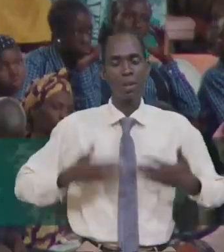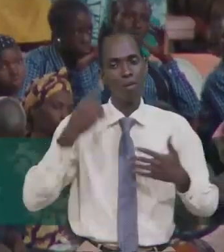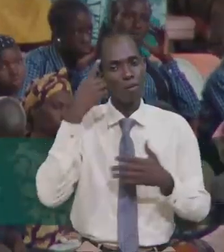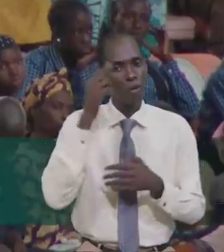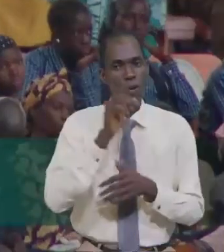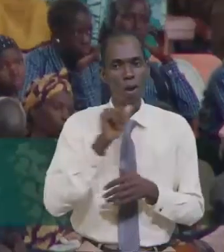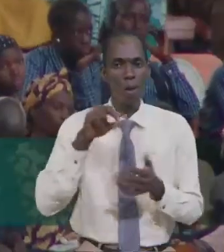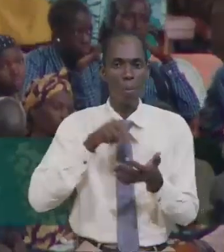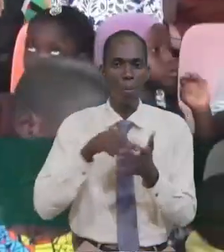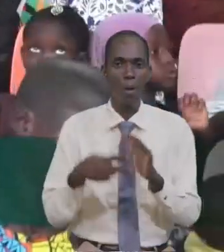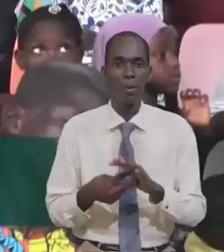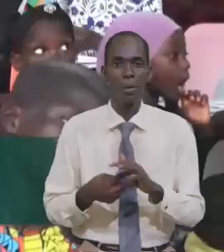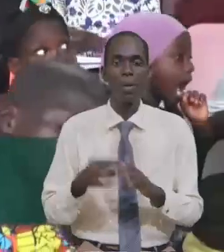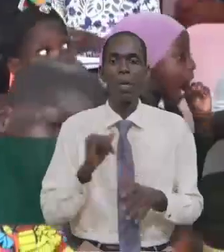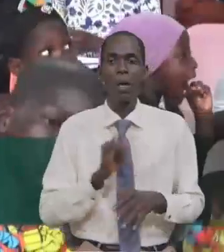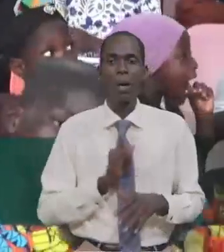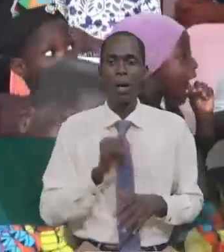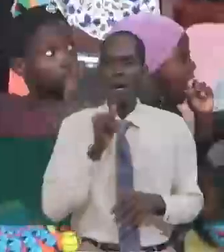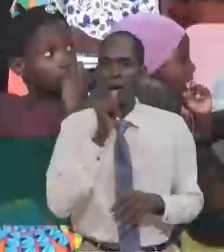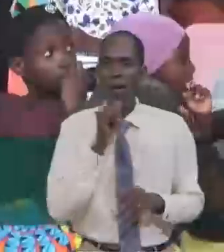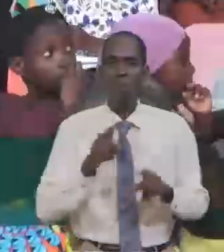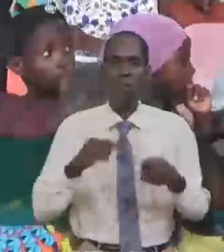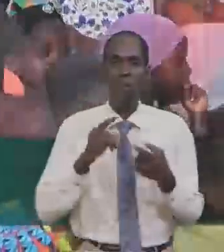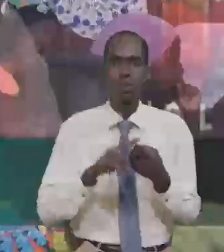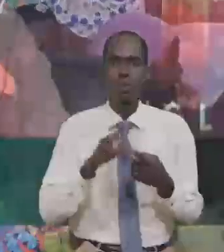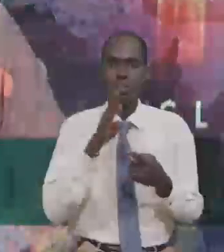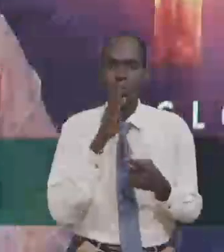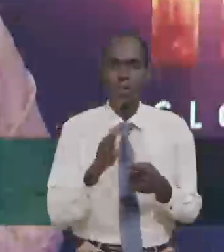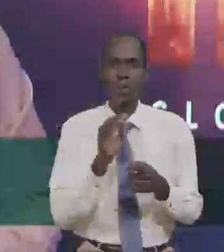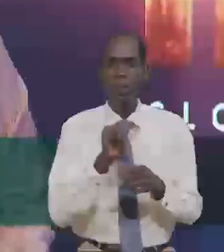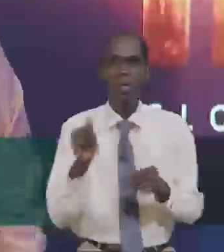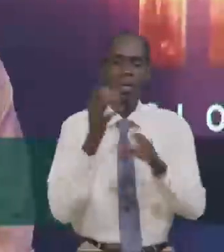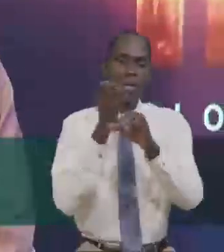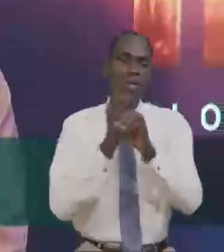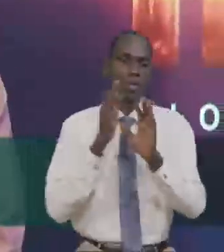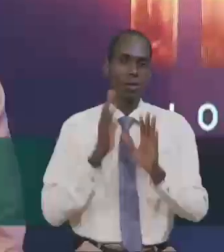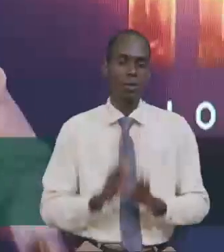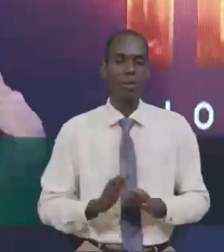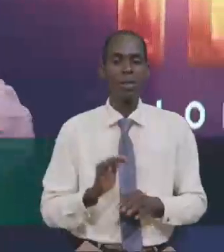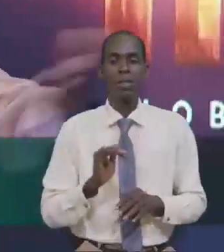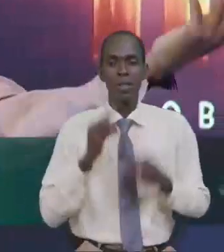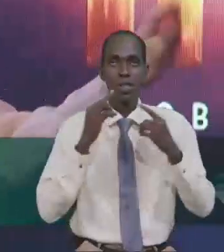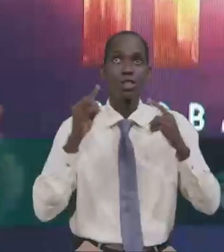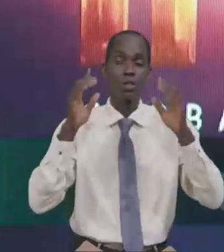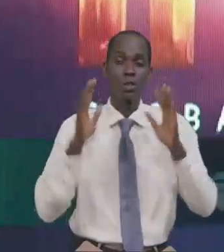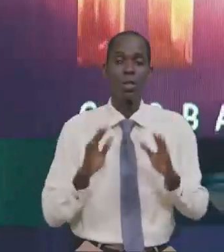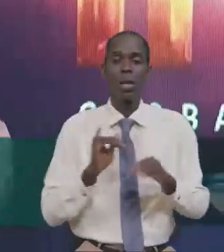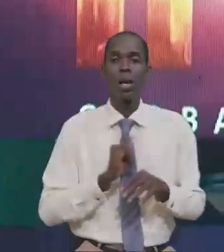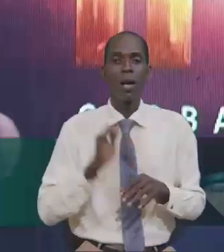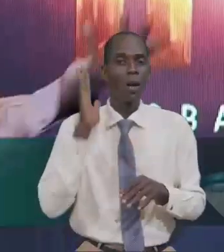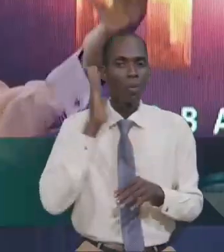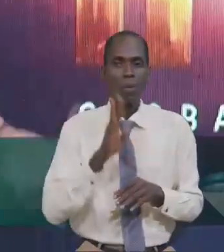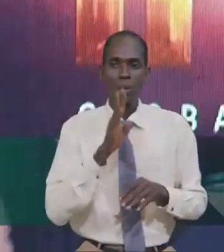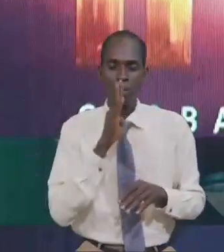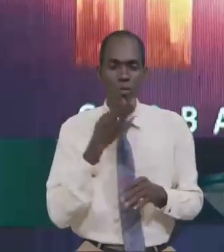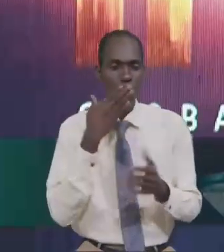mentor of other people. I am going to do what God says I can do. I am going to be what